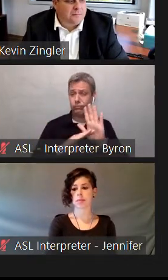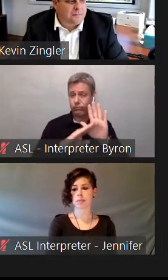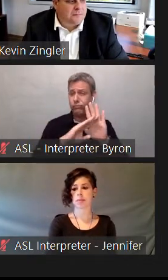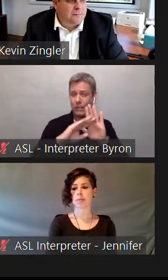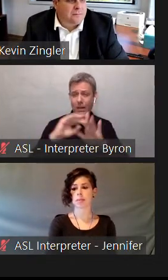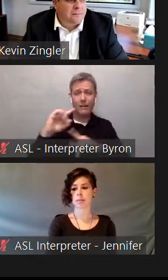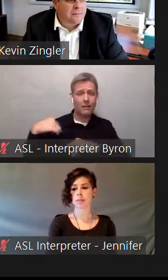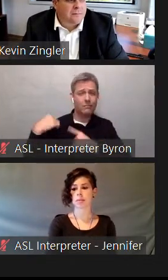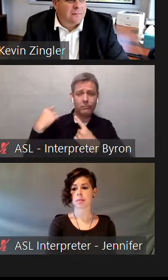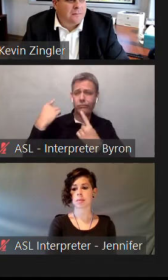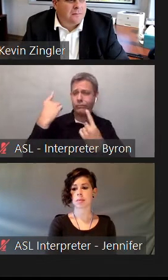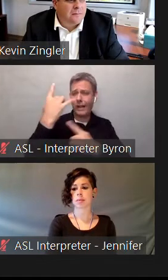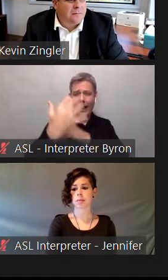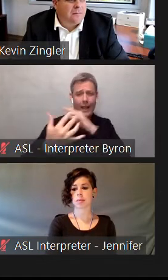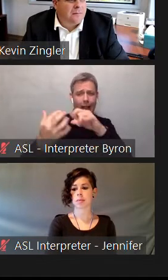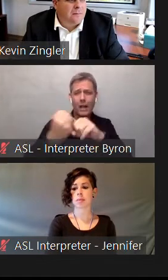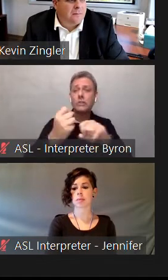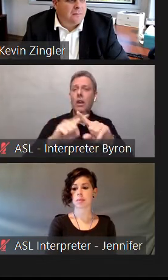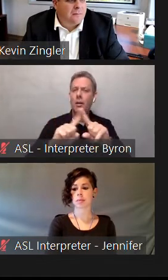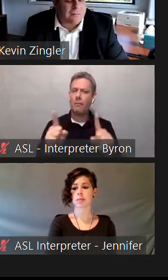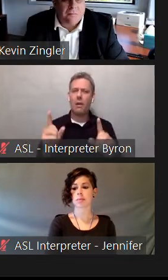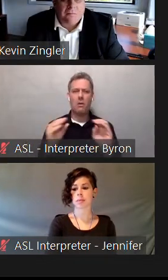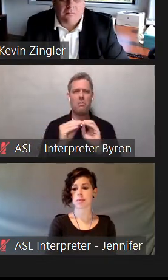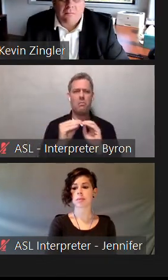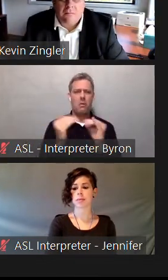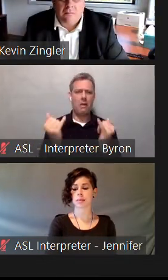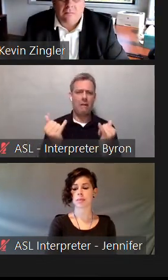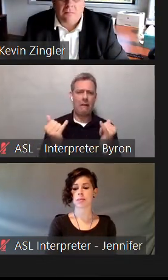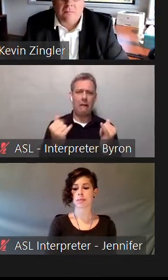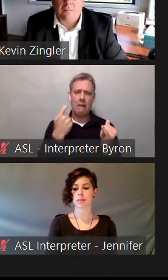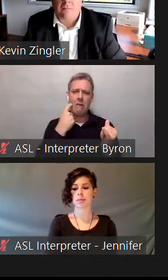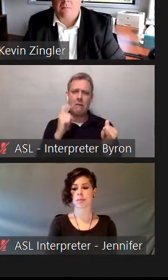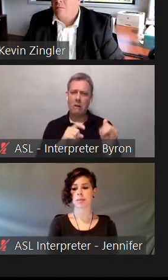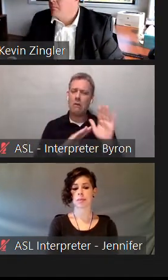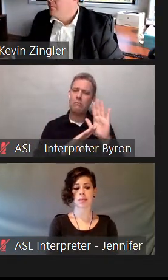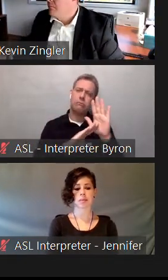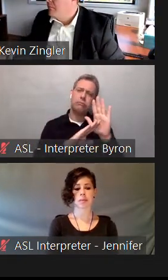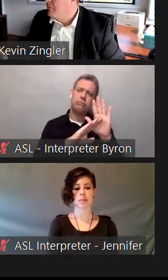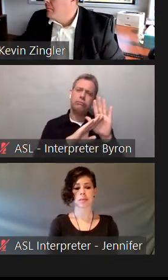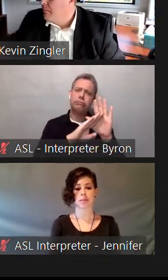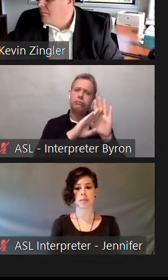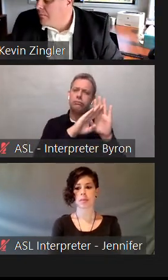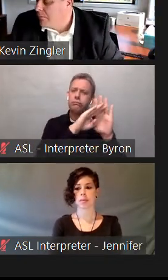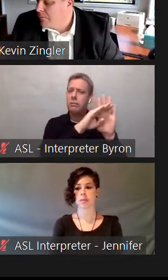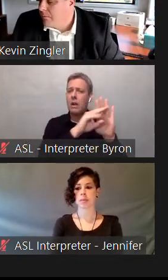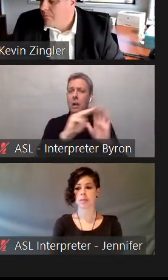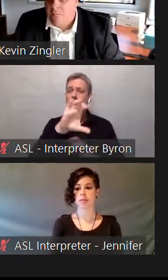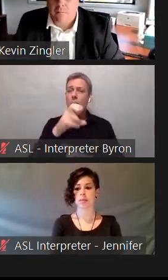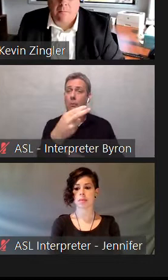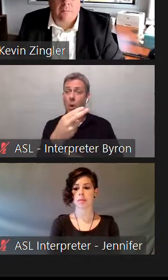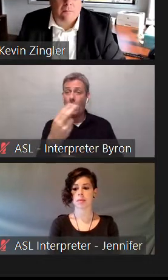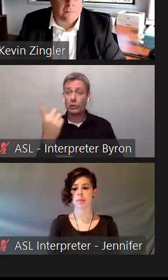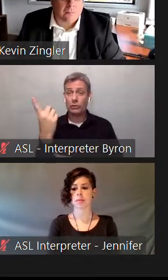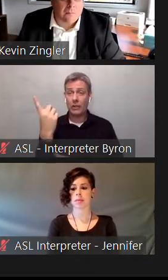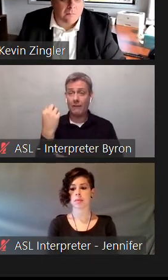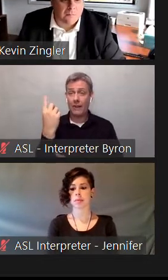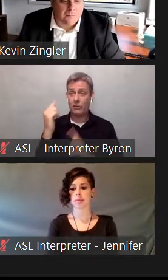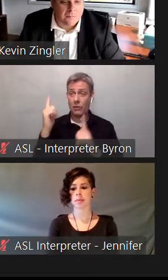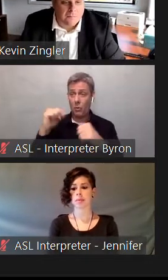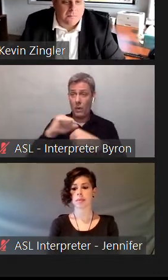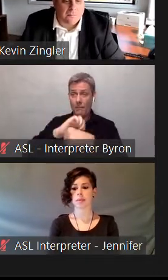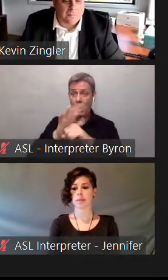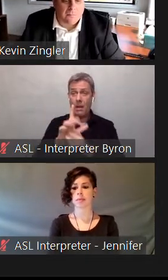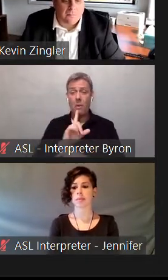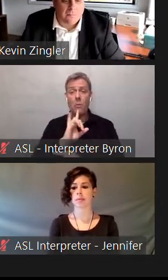over the last, you can see the marked turn in where we're headed about the time of March of last year, when the pandemic really